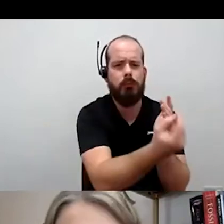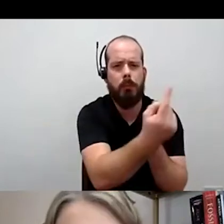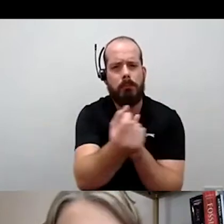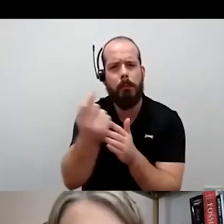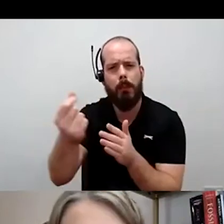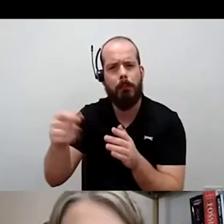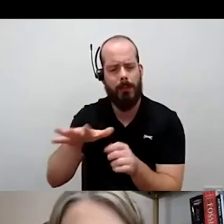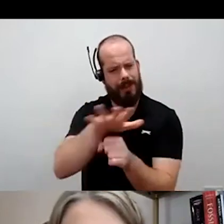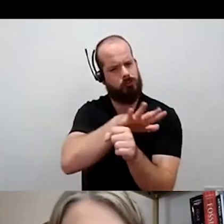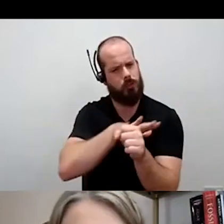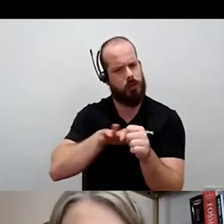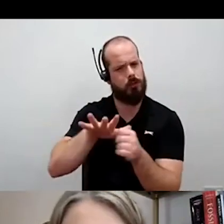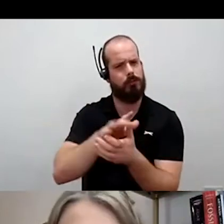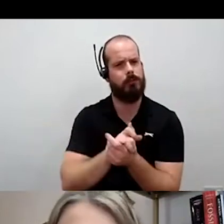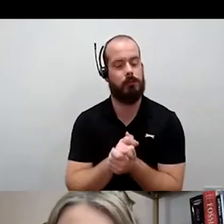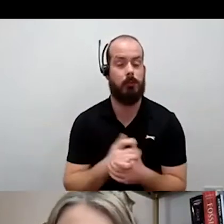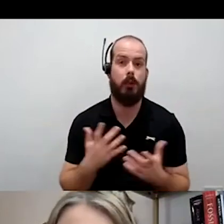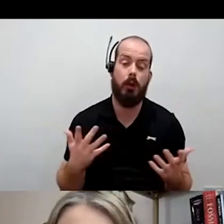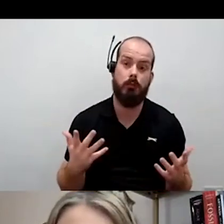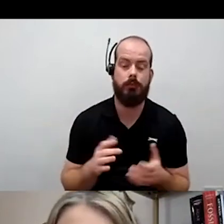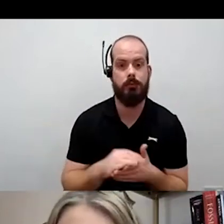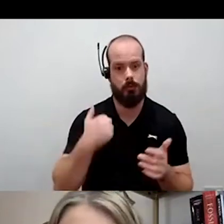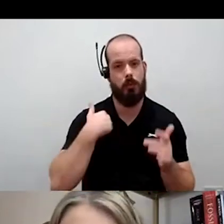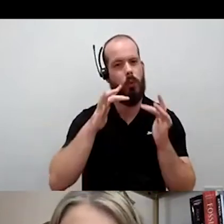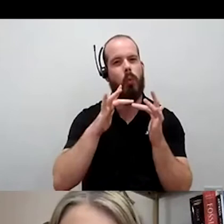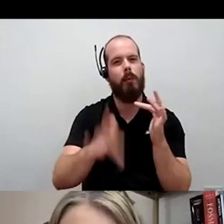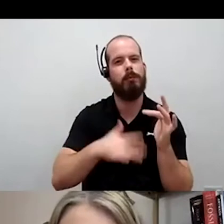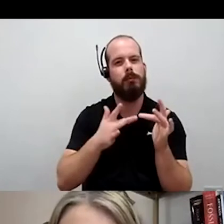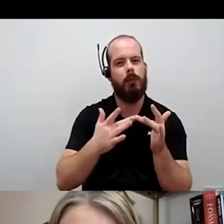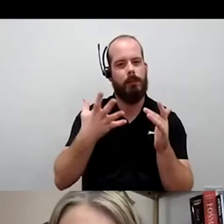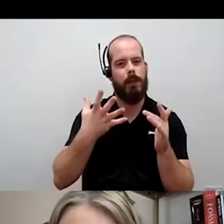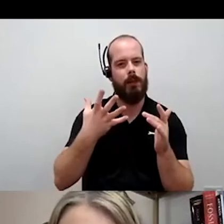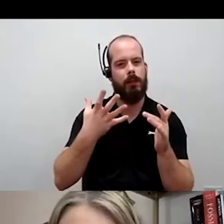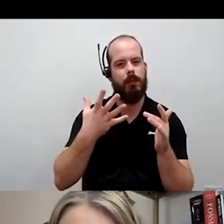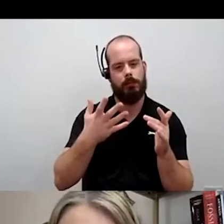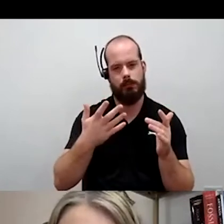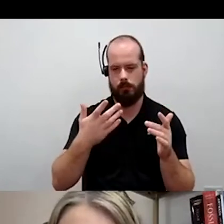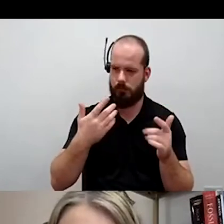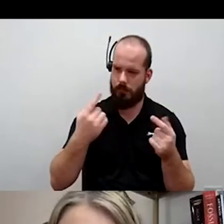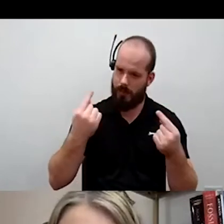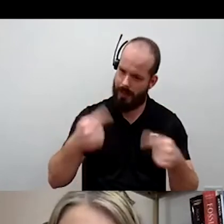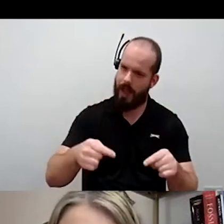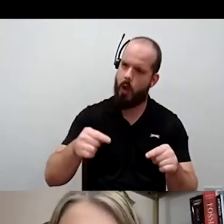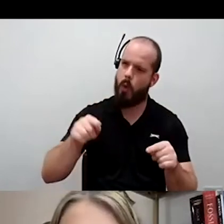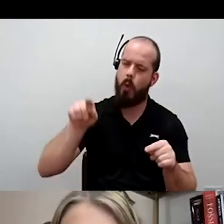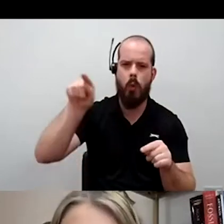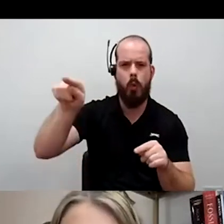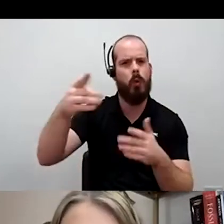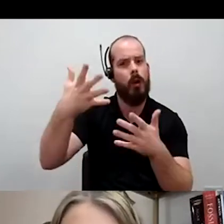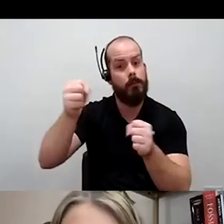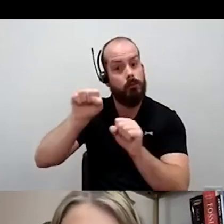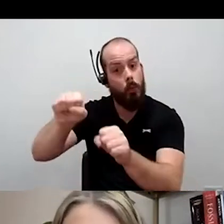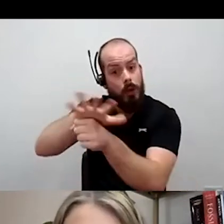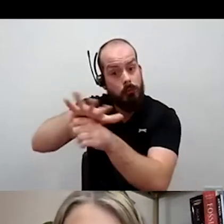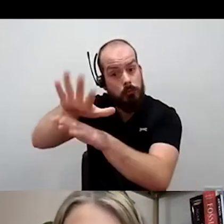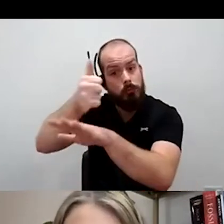Well, in our old website, we allowed initiatives to put themselves on the map, and